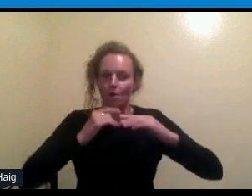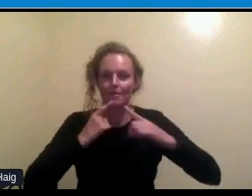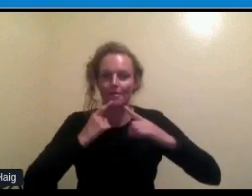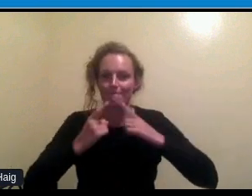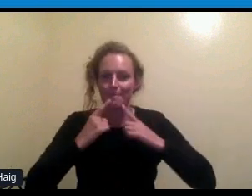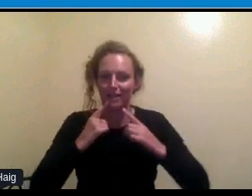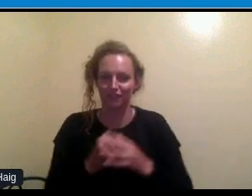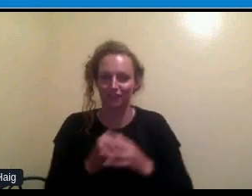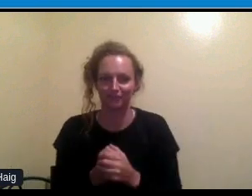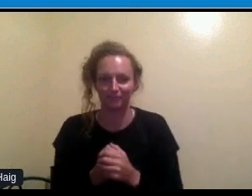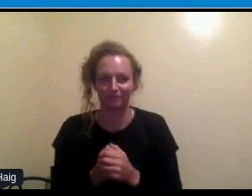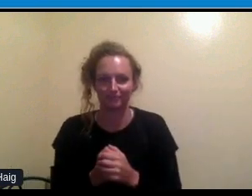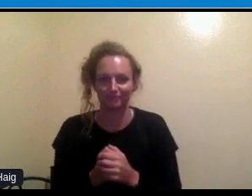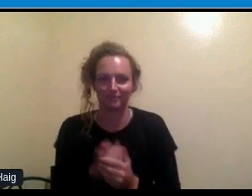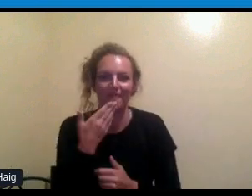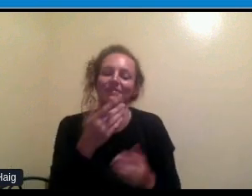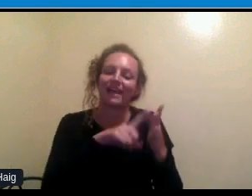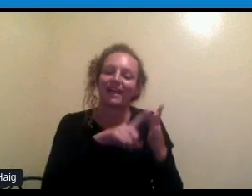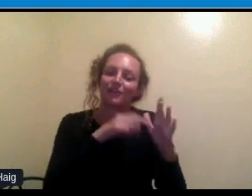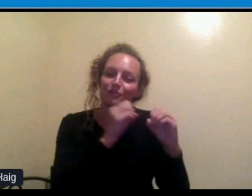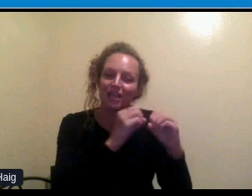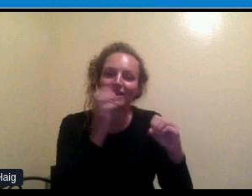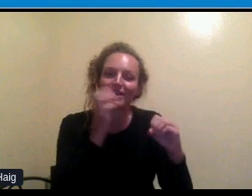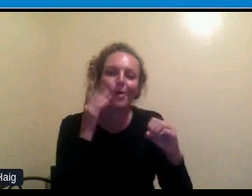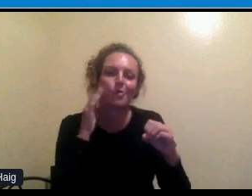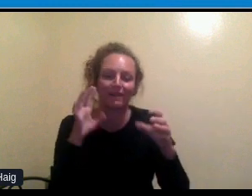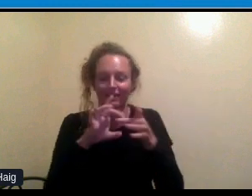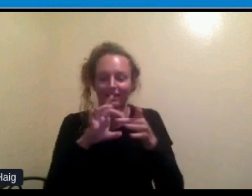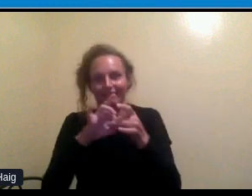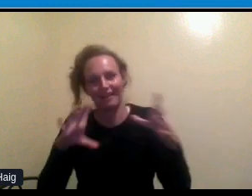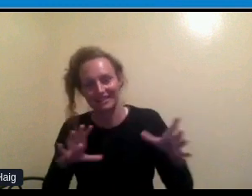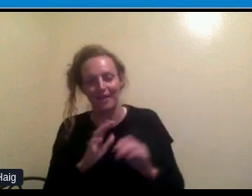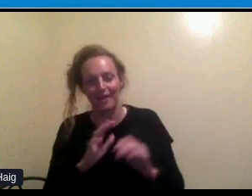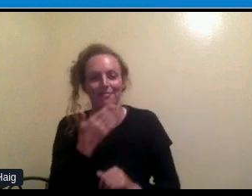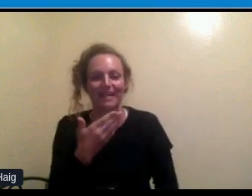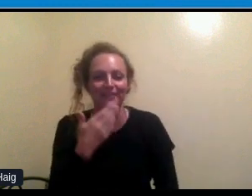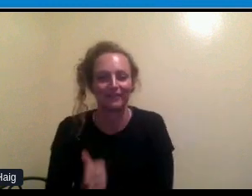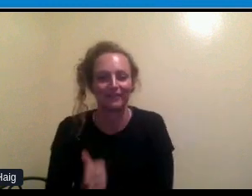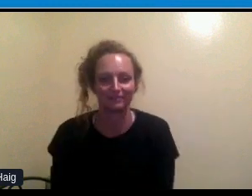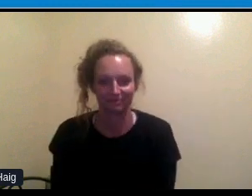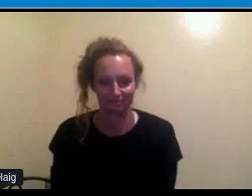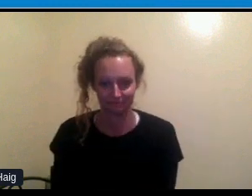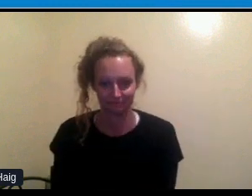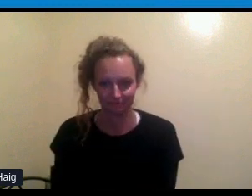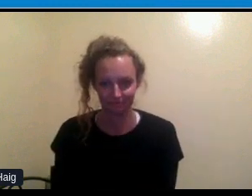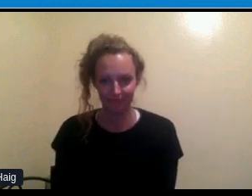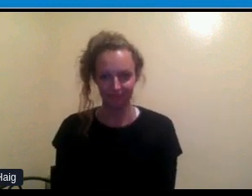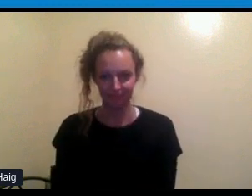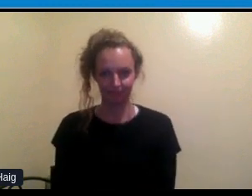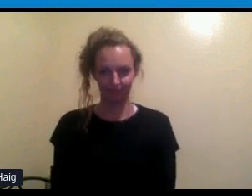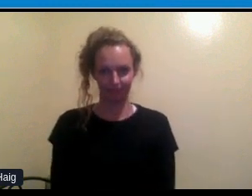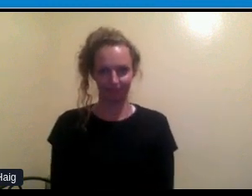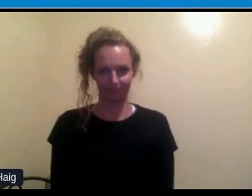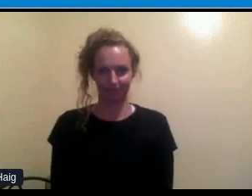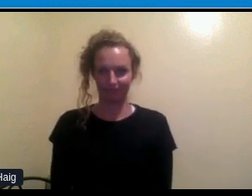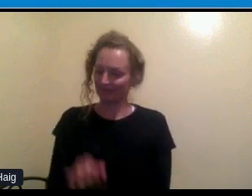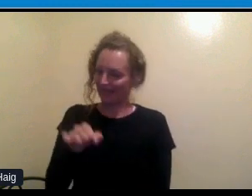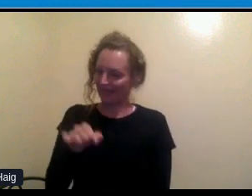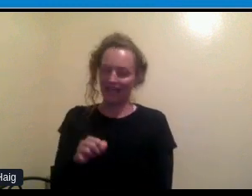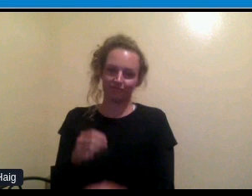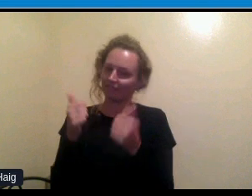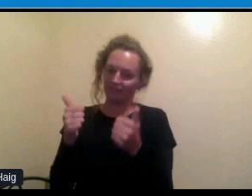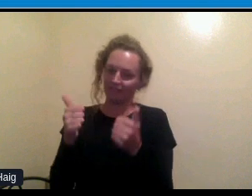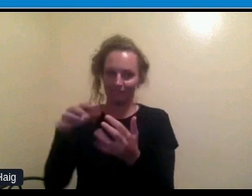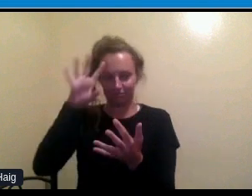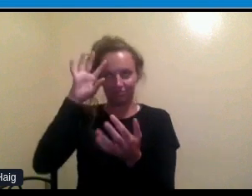while I had some connection issues. You did a fab job. Thank you. That's okay. It's been such a memorable story. It hasn't left my